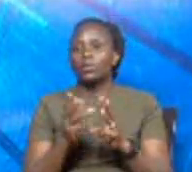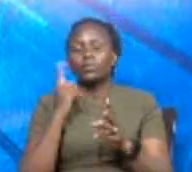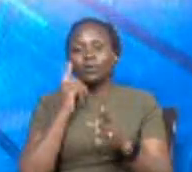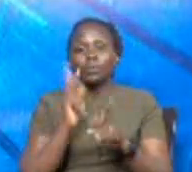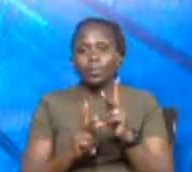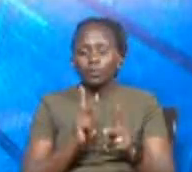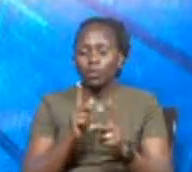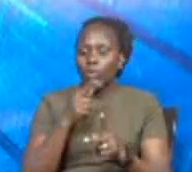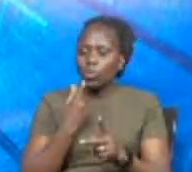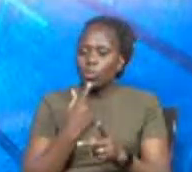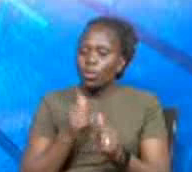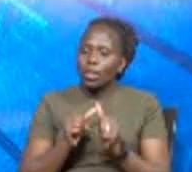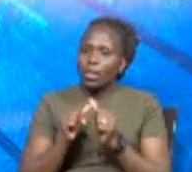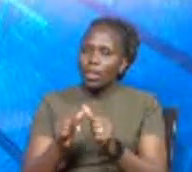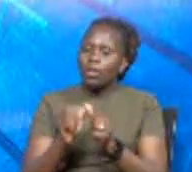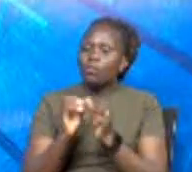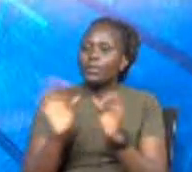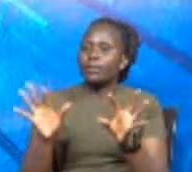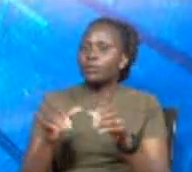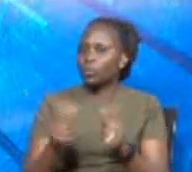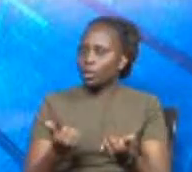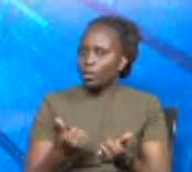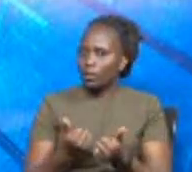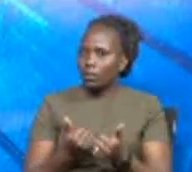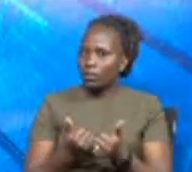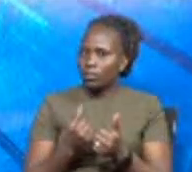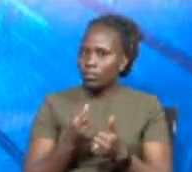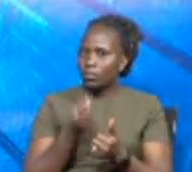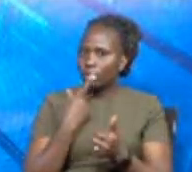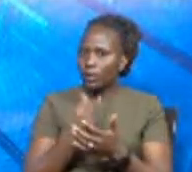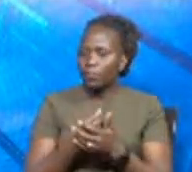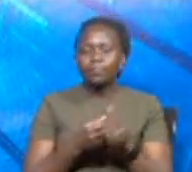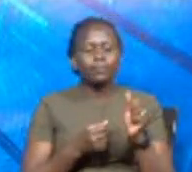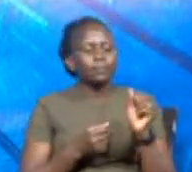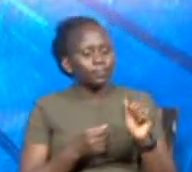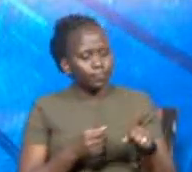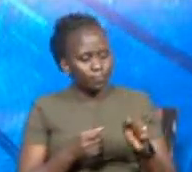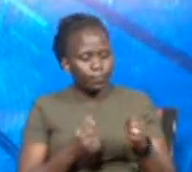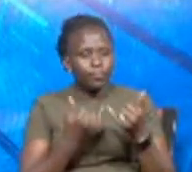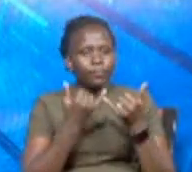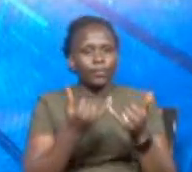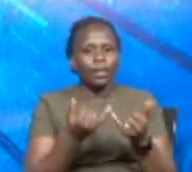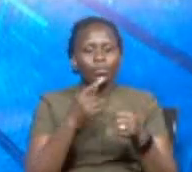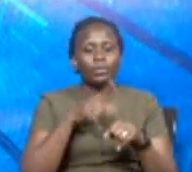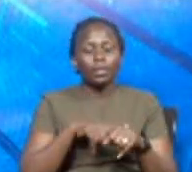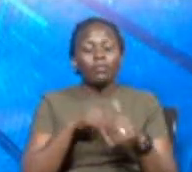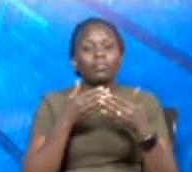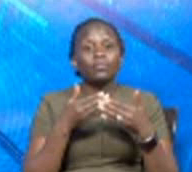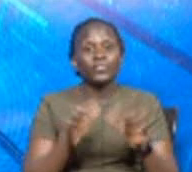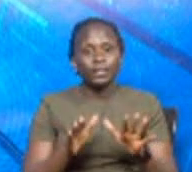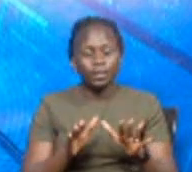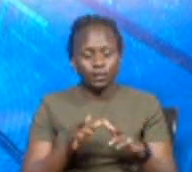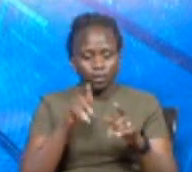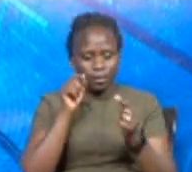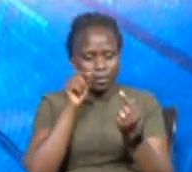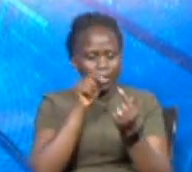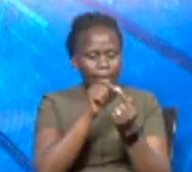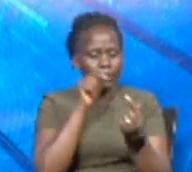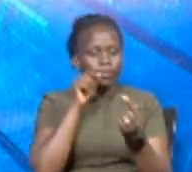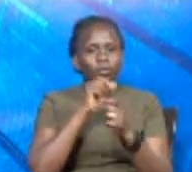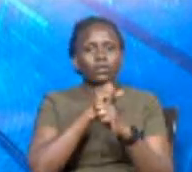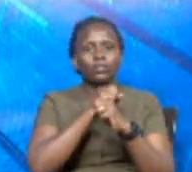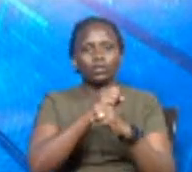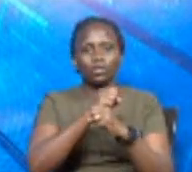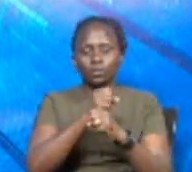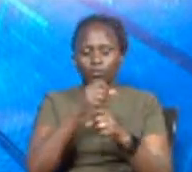that are unresponsive to the HIV drug? Yes. Once you do the resistance testing, we already